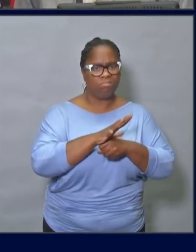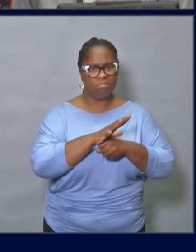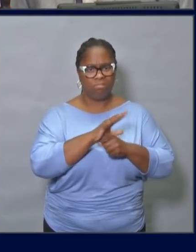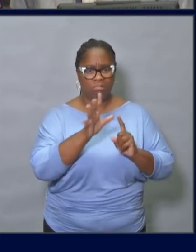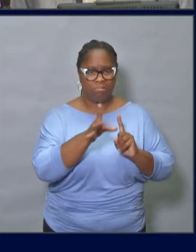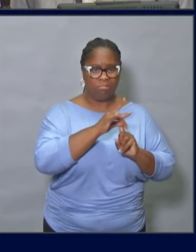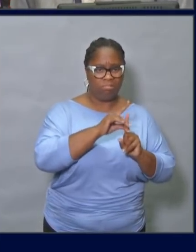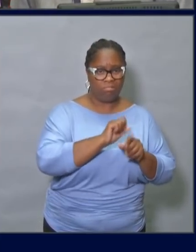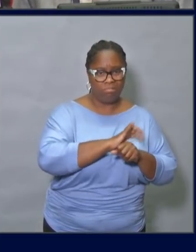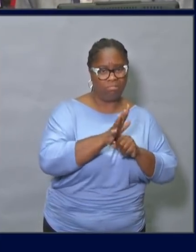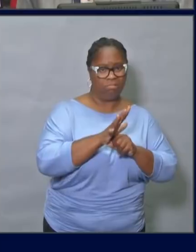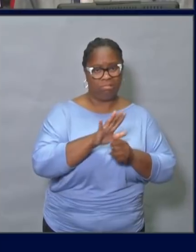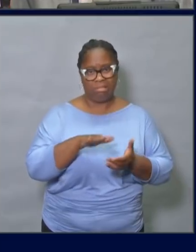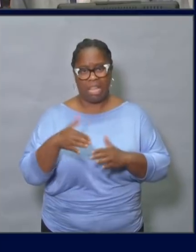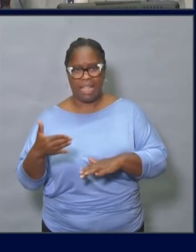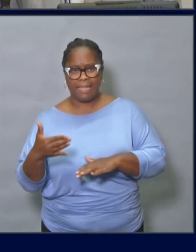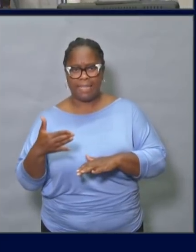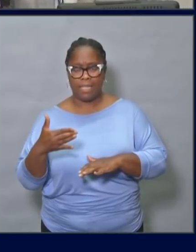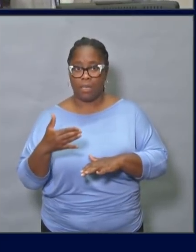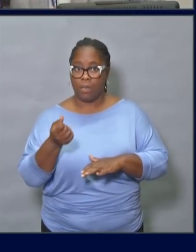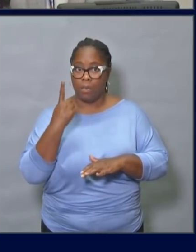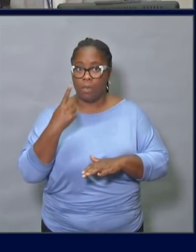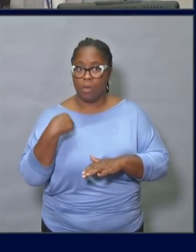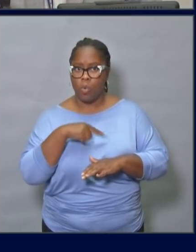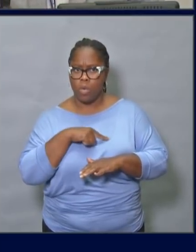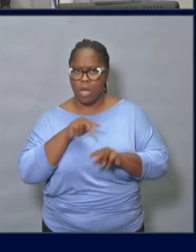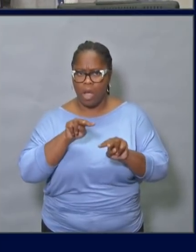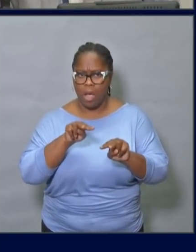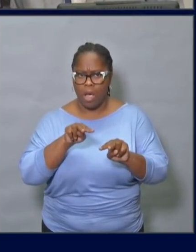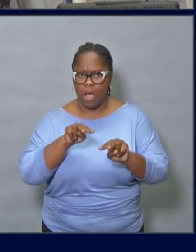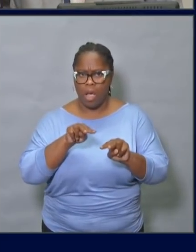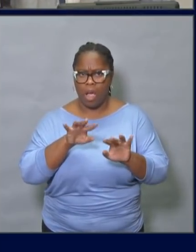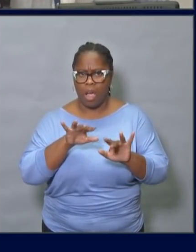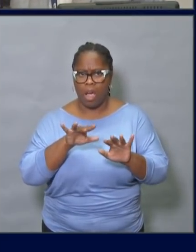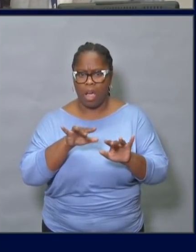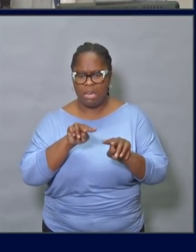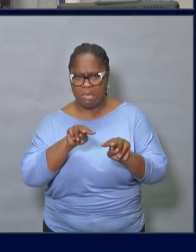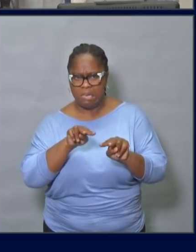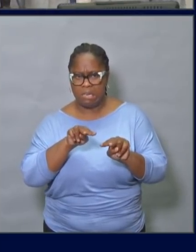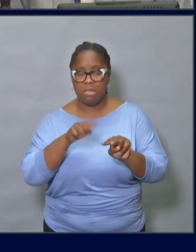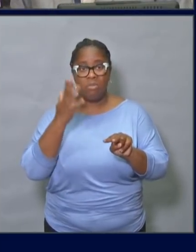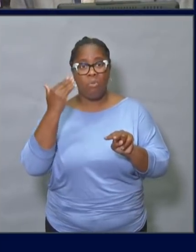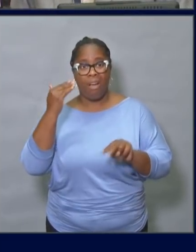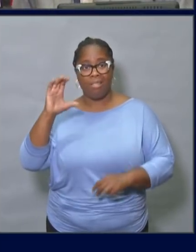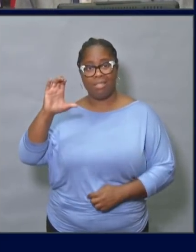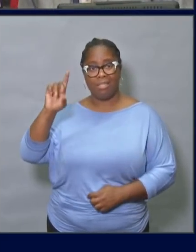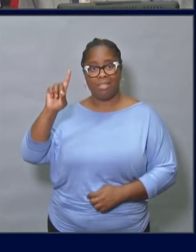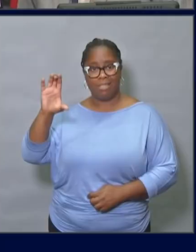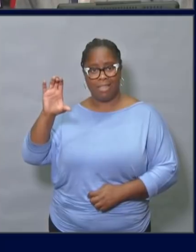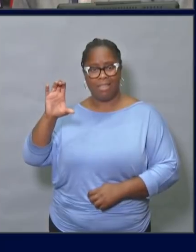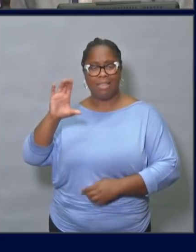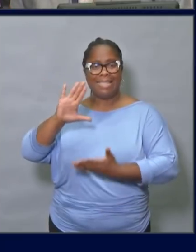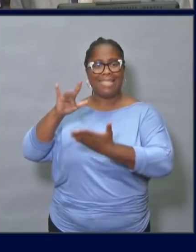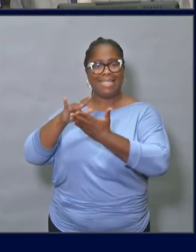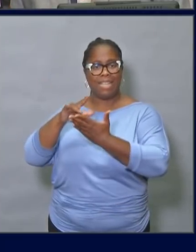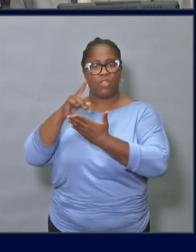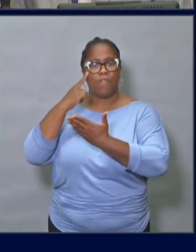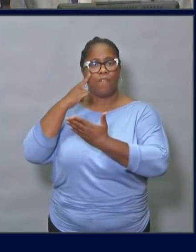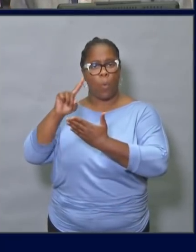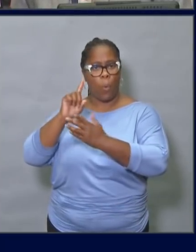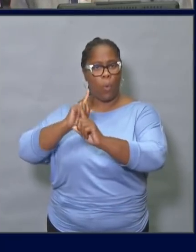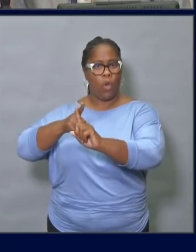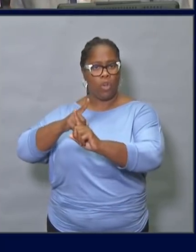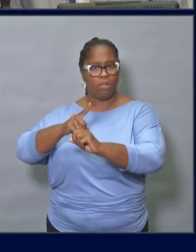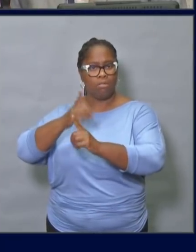closely because according to new information recently released by the Centers for Disease Control and Prevention, pregnant women